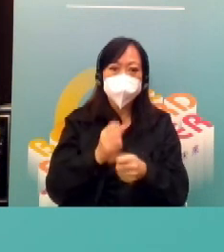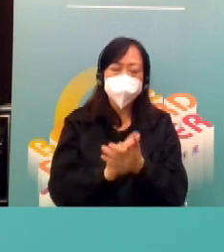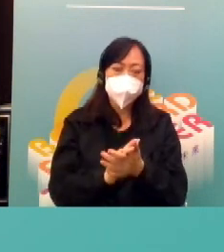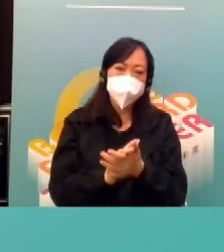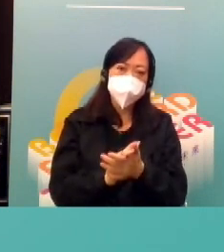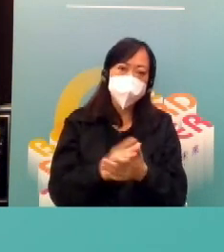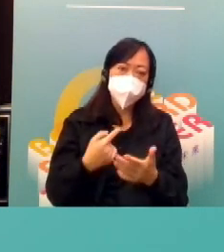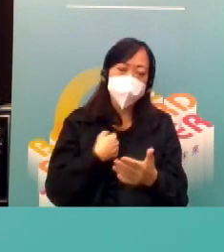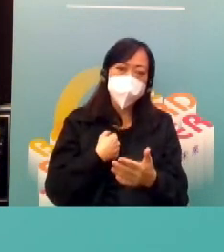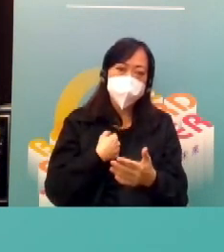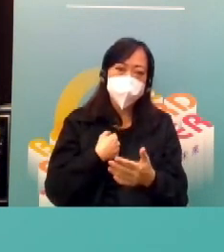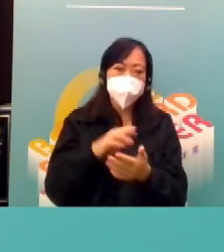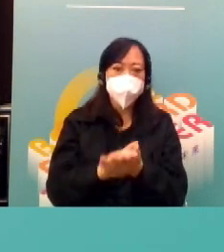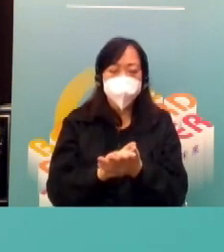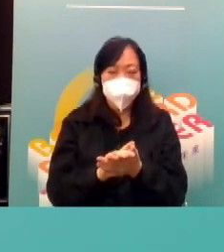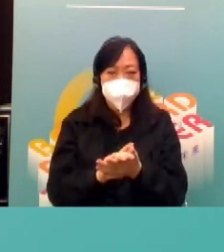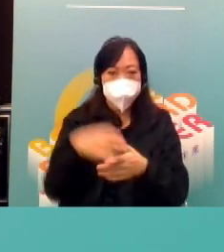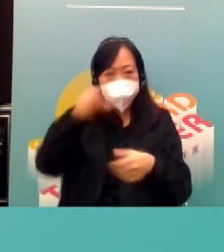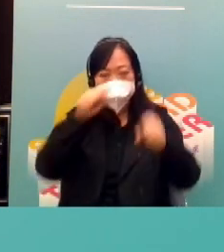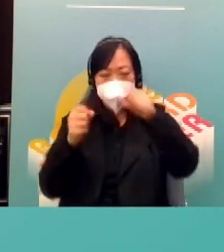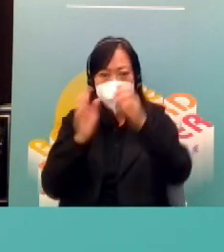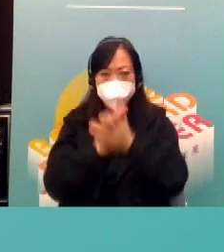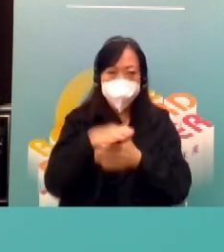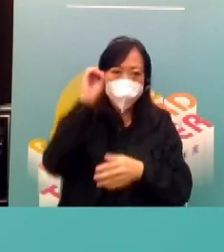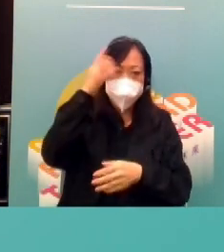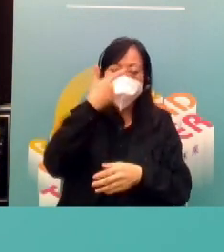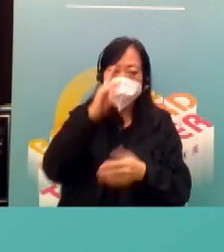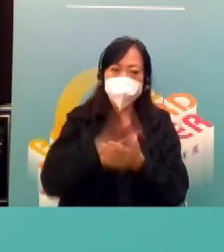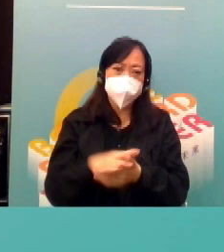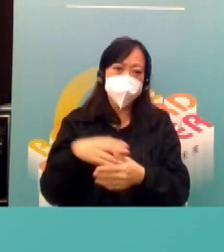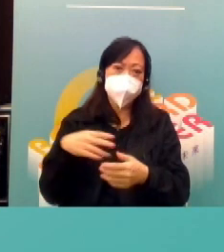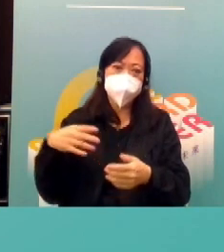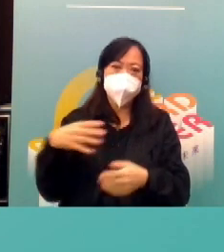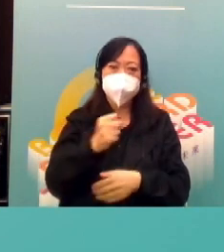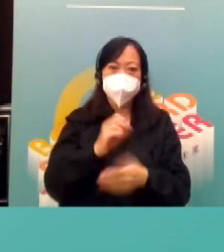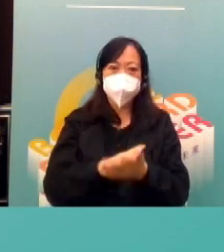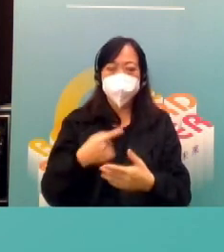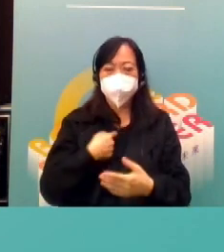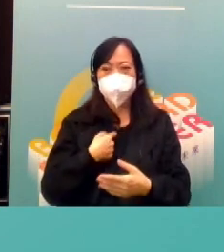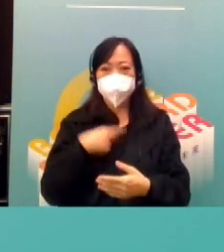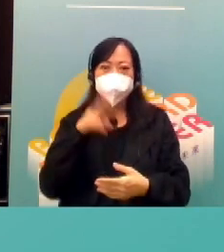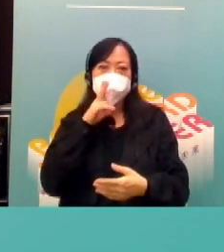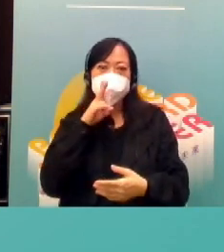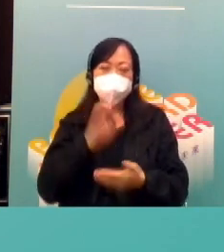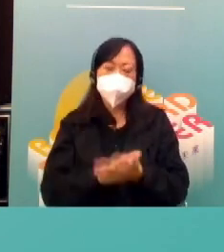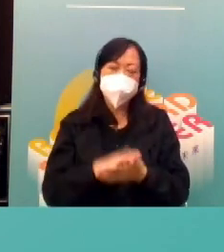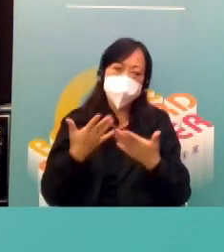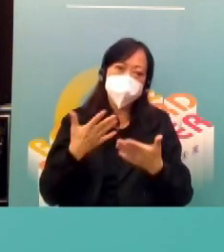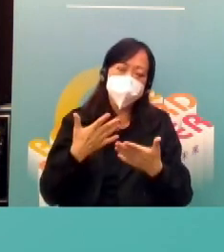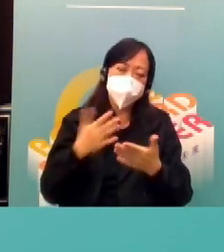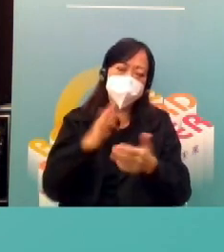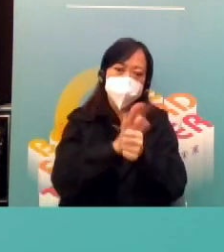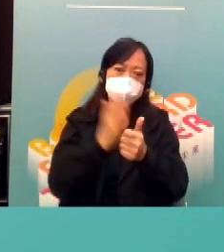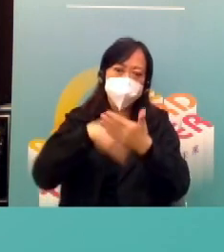that respect, and that's probably the only respect, I was very thankful for the pandemic. And indeed, during the pandemic, as we all know, it's